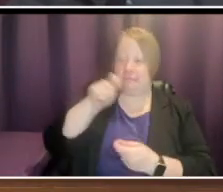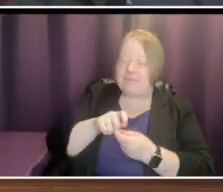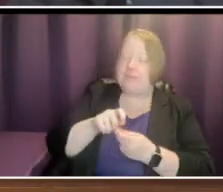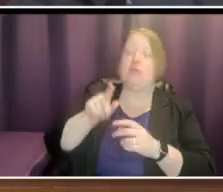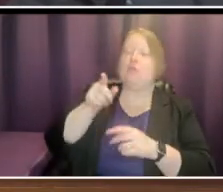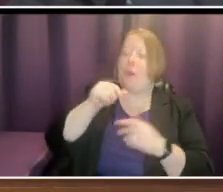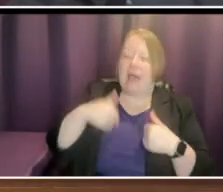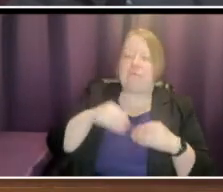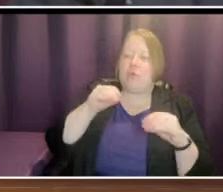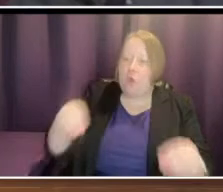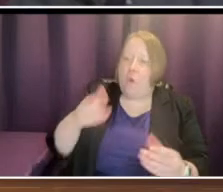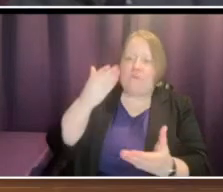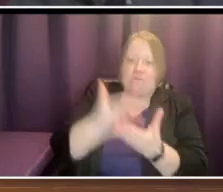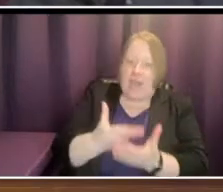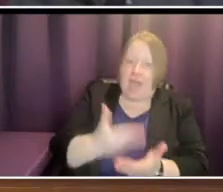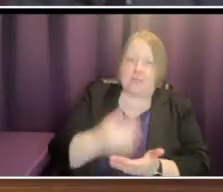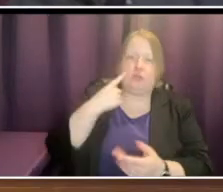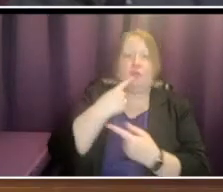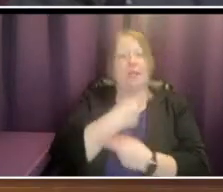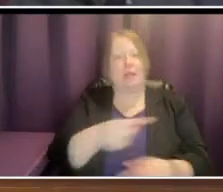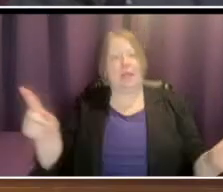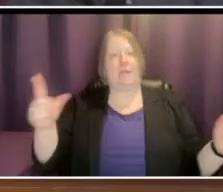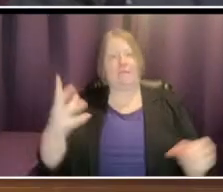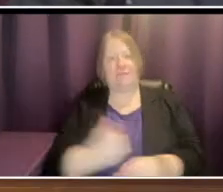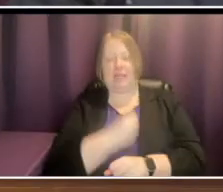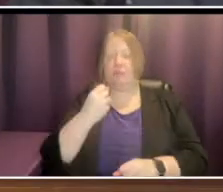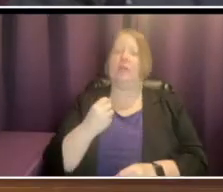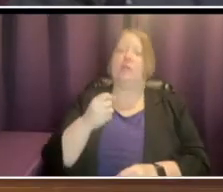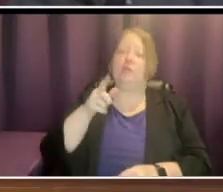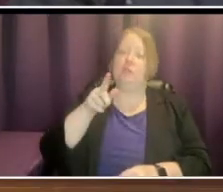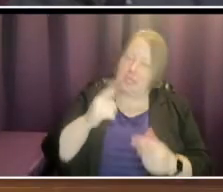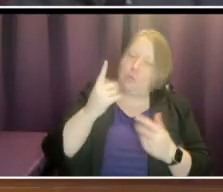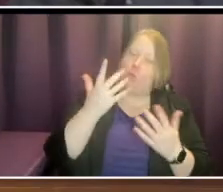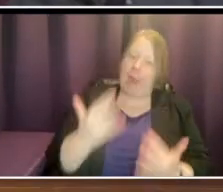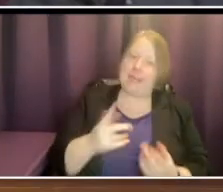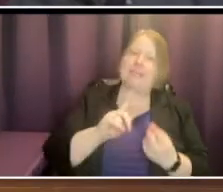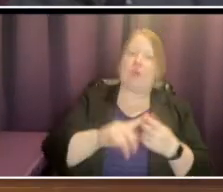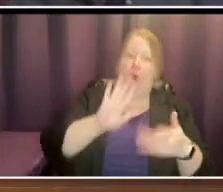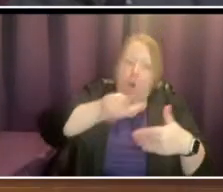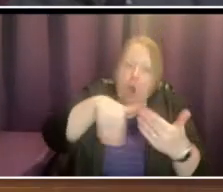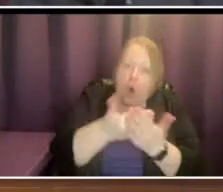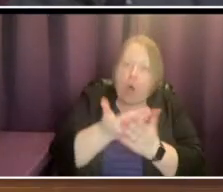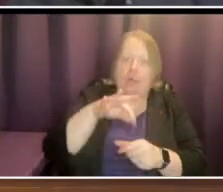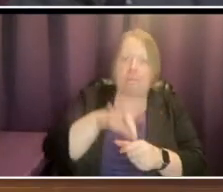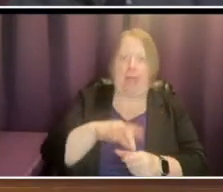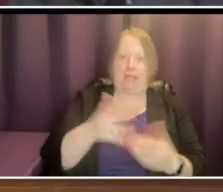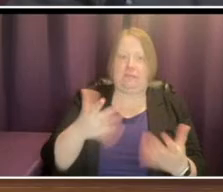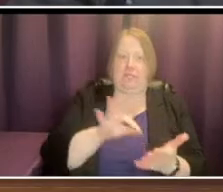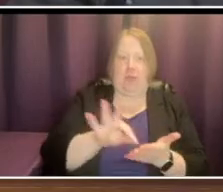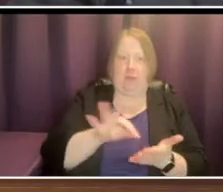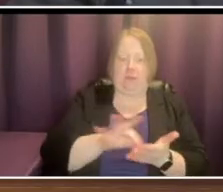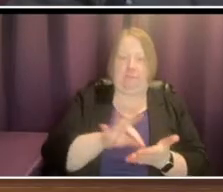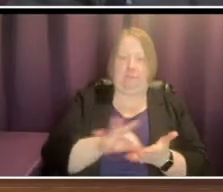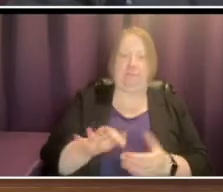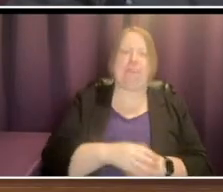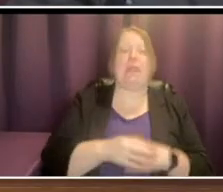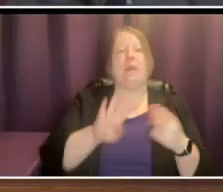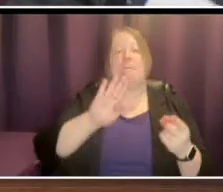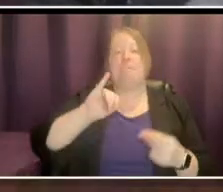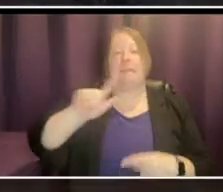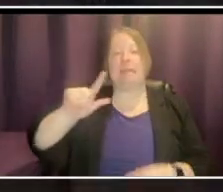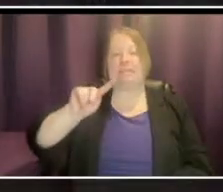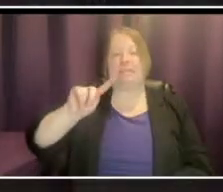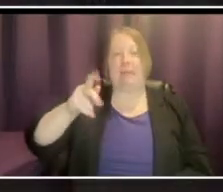should wait for the remaining ballots to be counted. Here is campaign manager Bill Stepien.